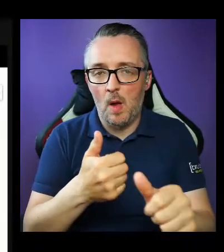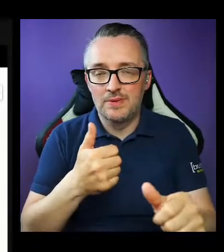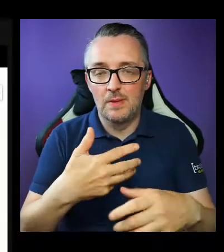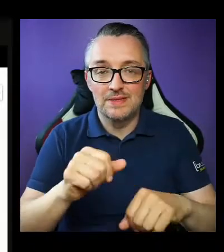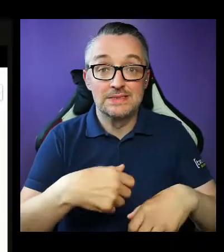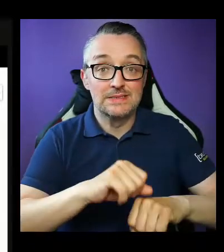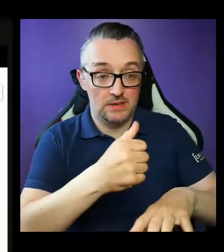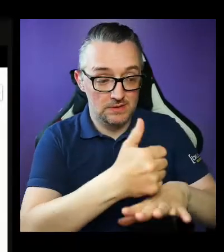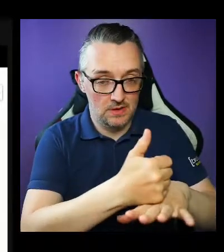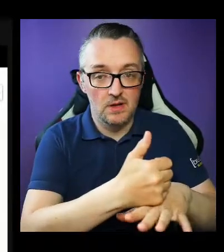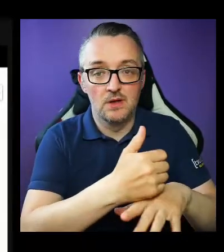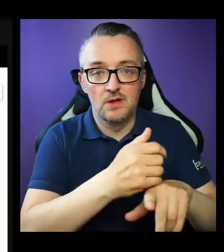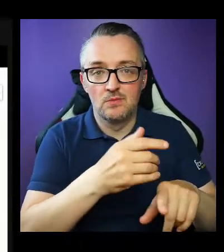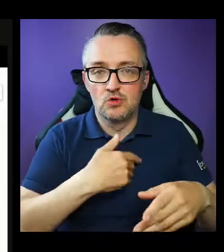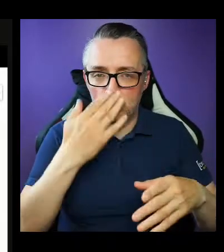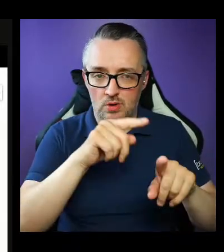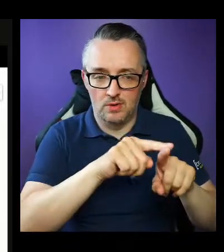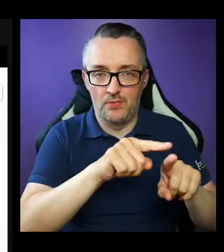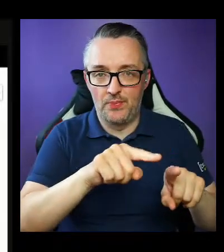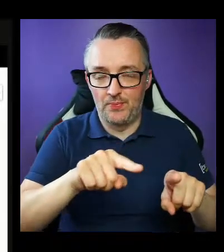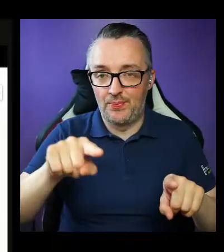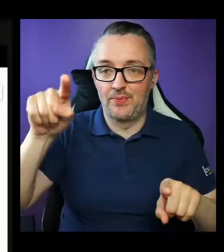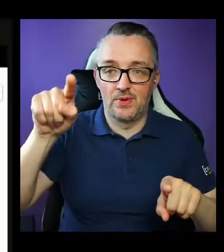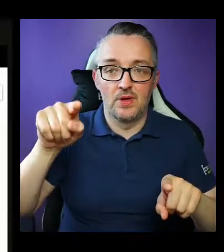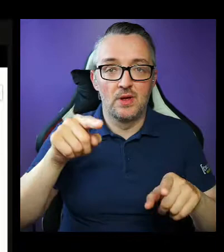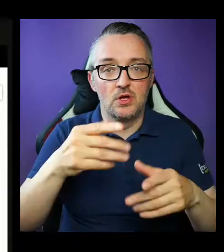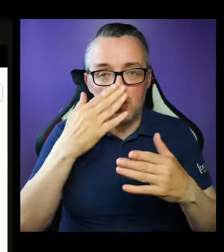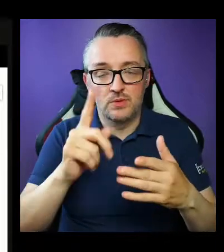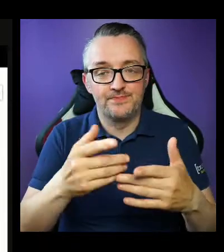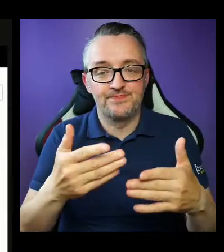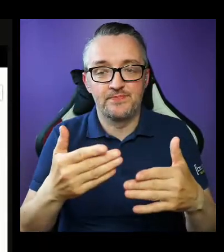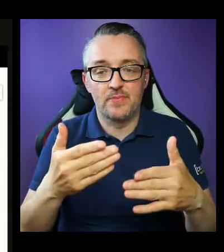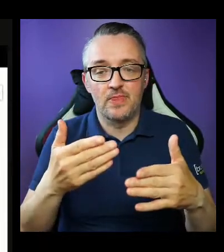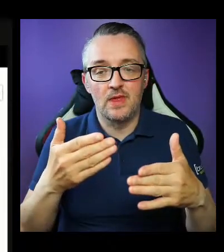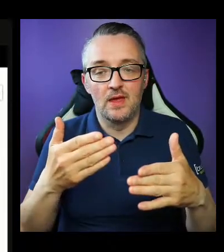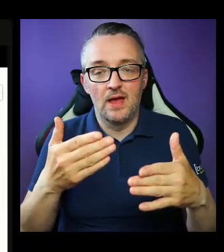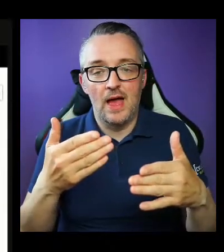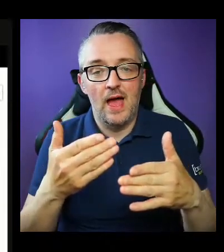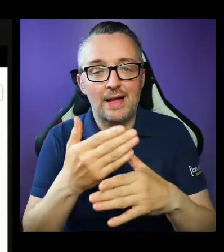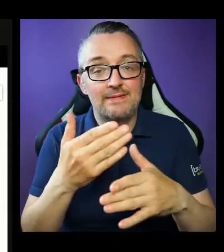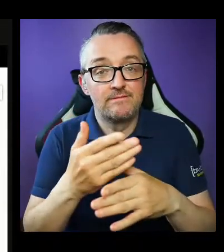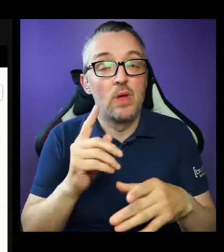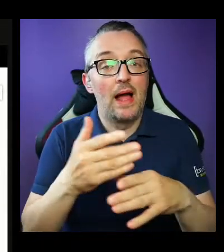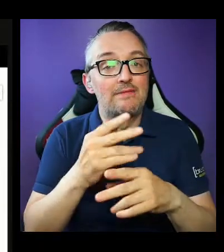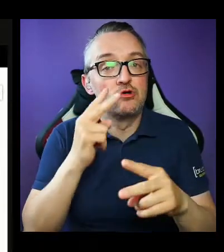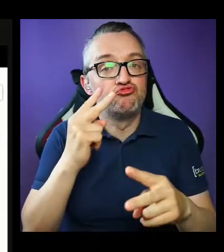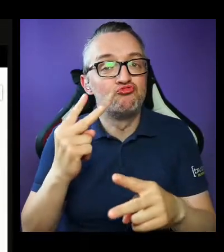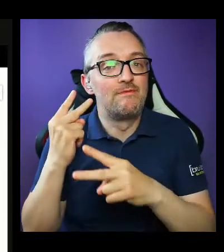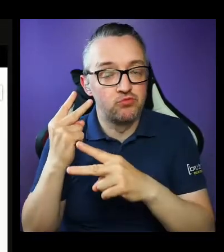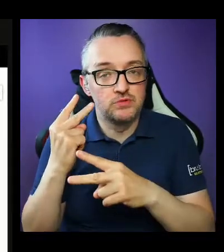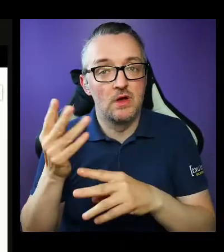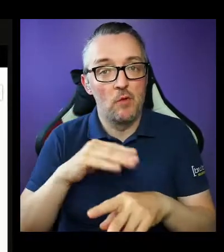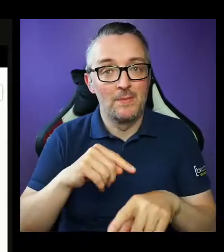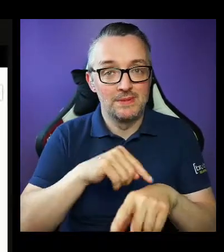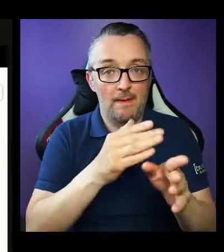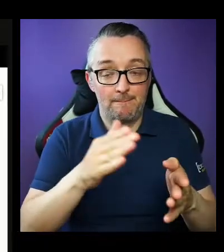time, I just put here a chart where I'm just showing the number of active reviews over time. And you can see in